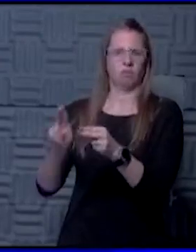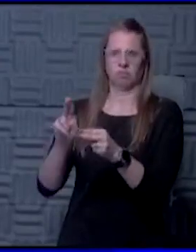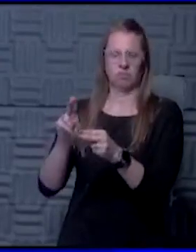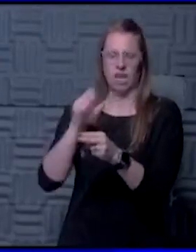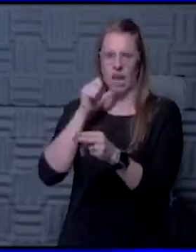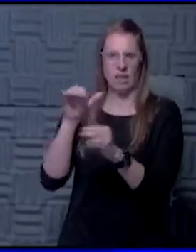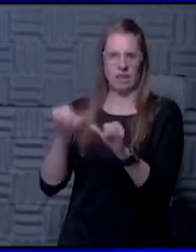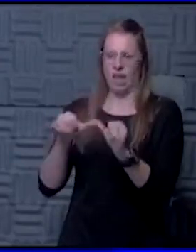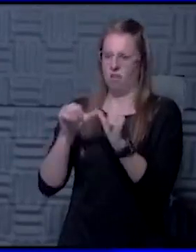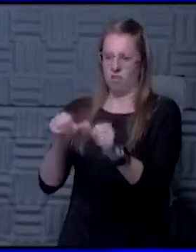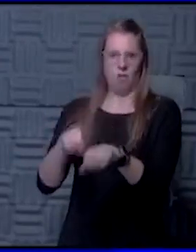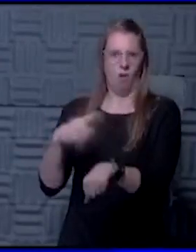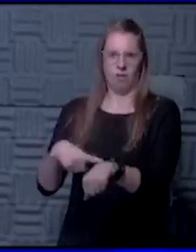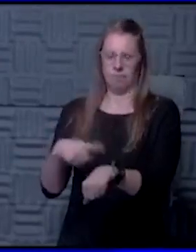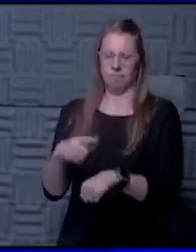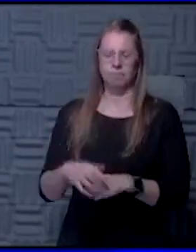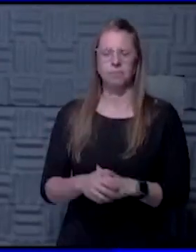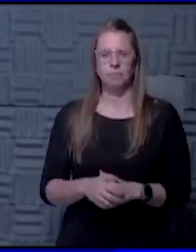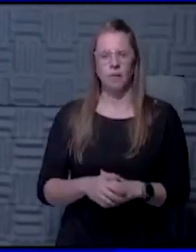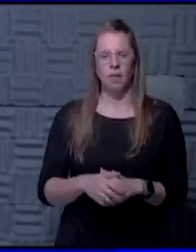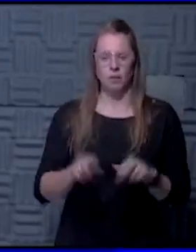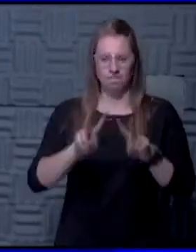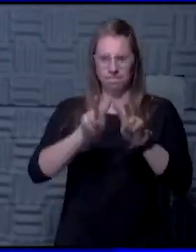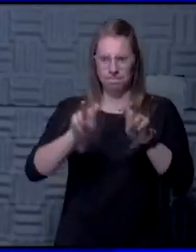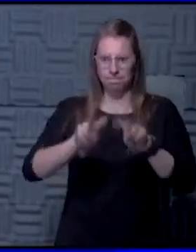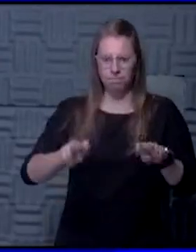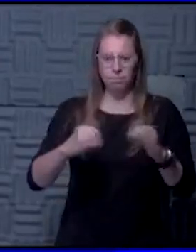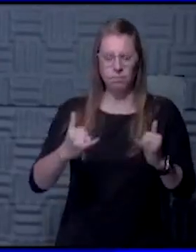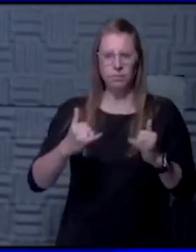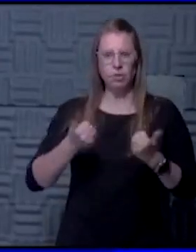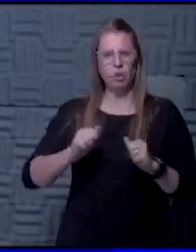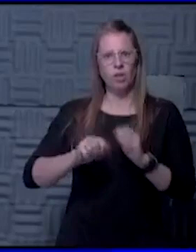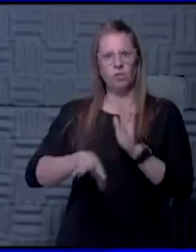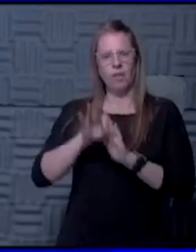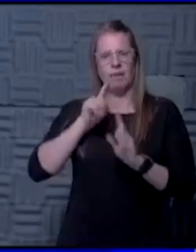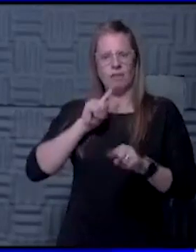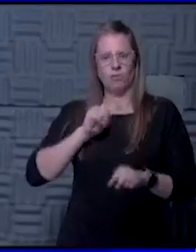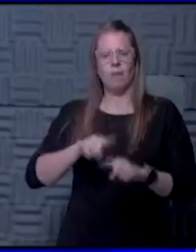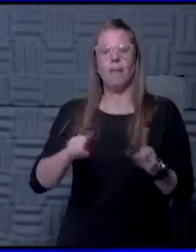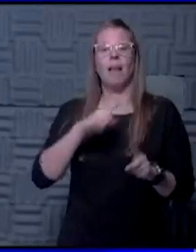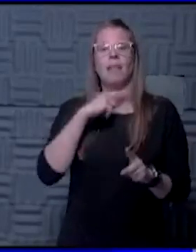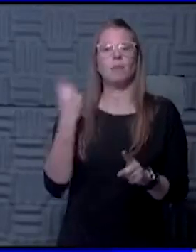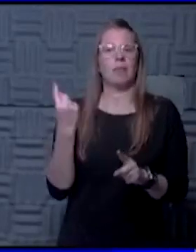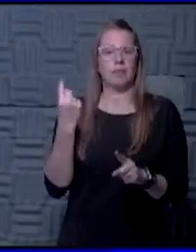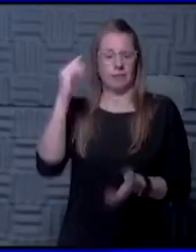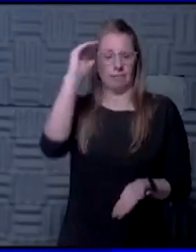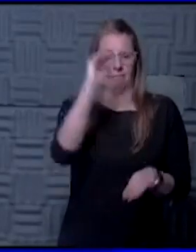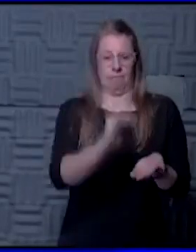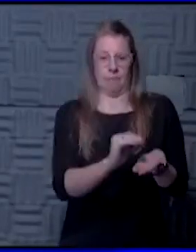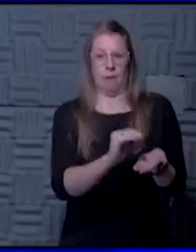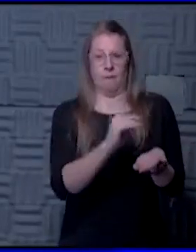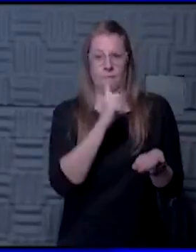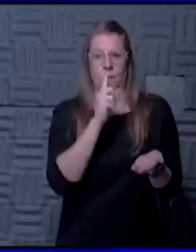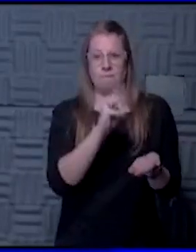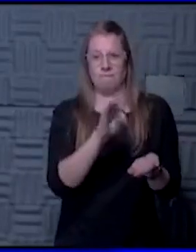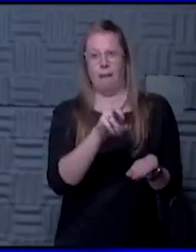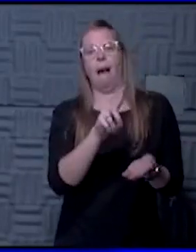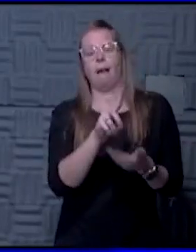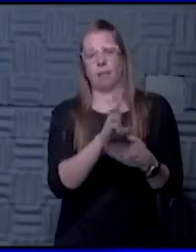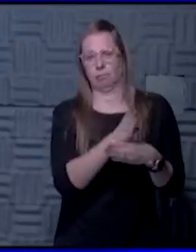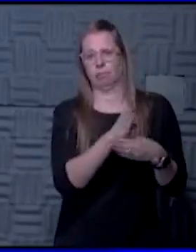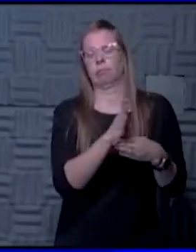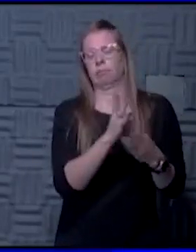dynamics of that either. Those are some of the questions that are being answered. But I think your risk is going to be much lower in that